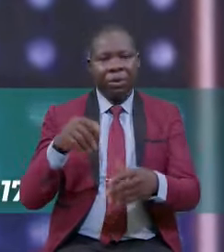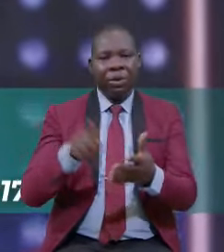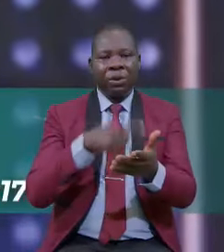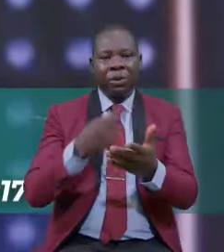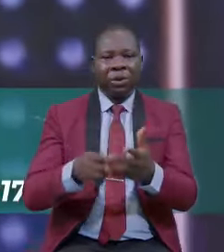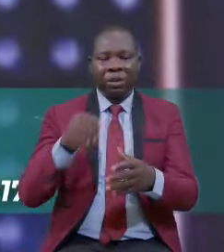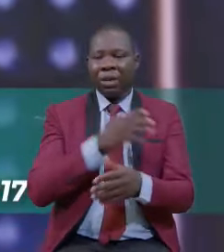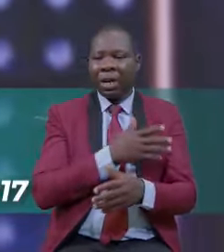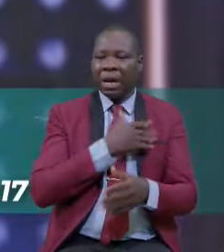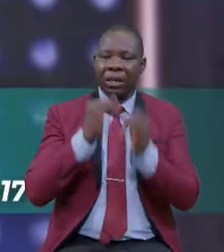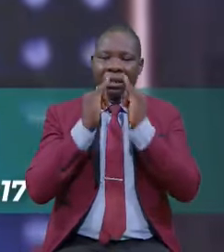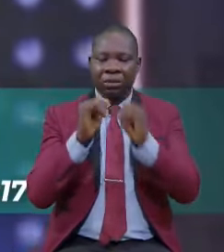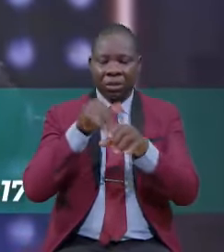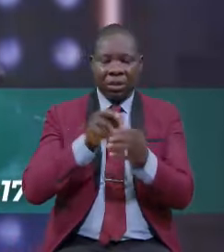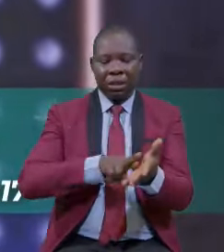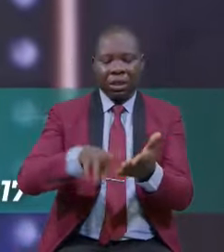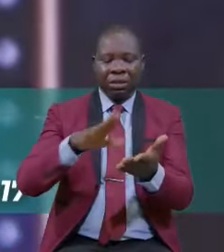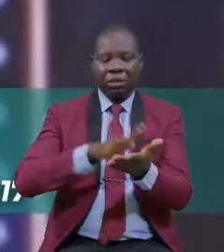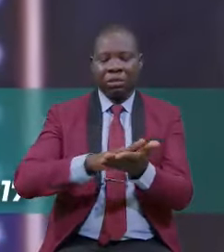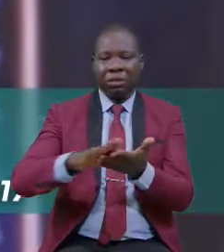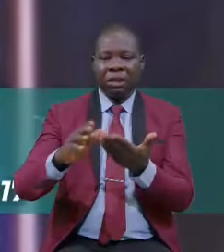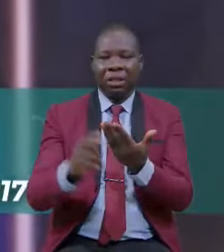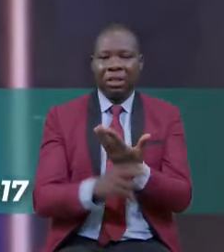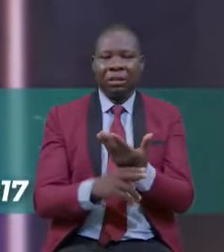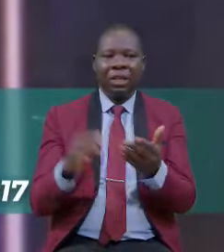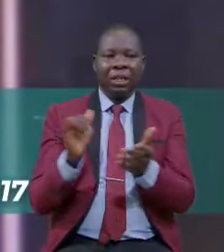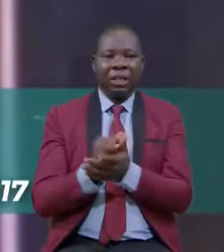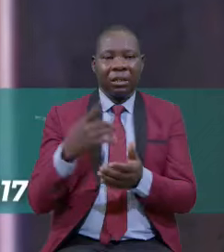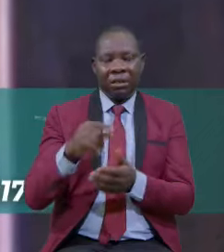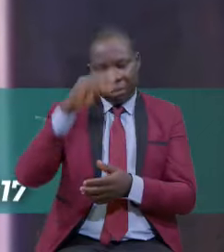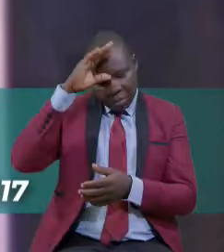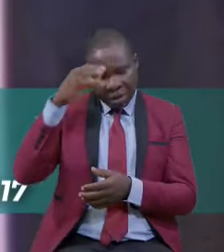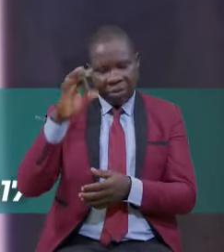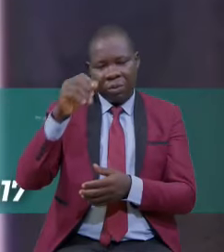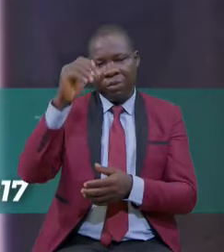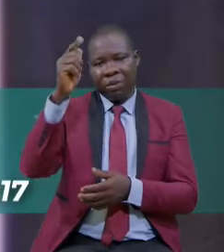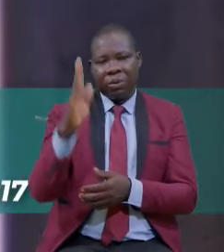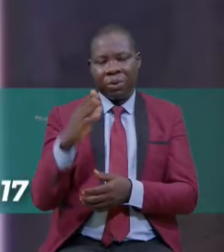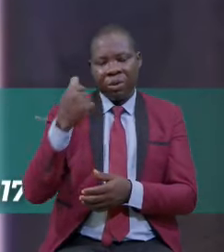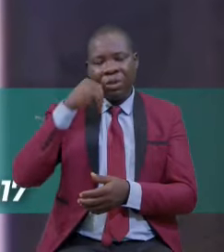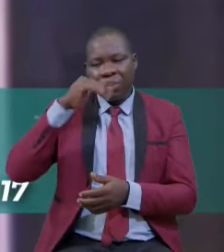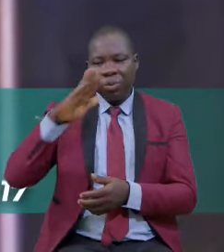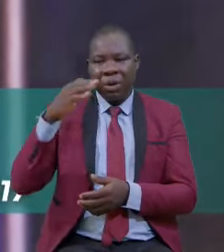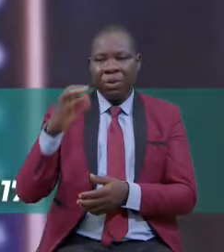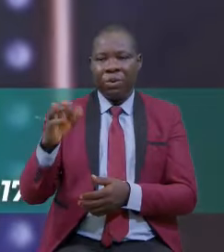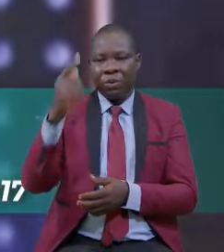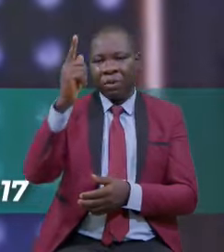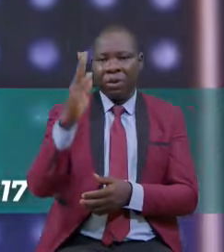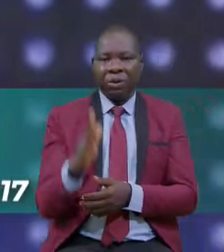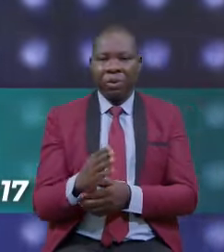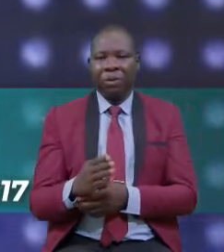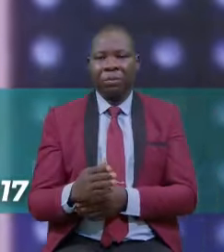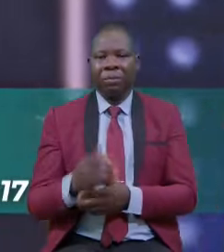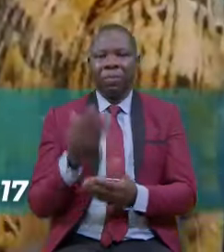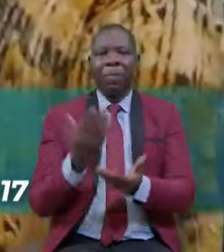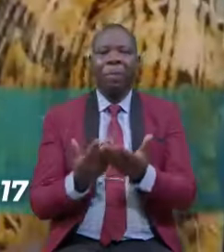17. It said that the man of God, the woman of God, may be perfect. Give me a